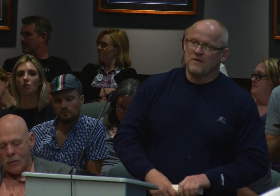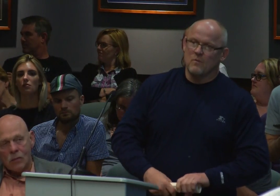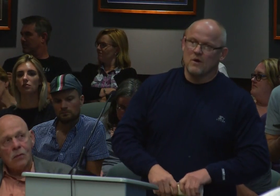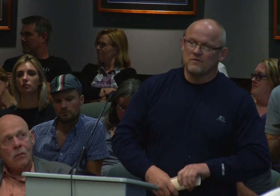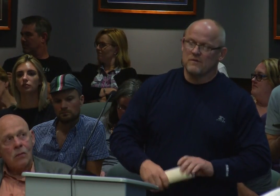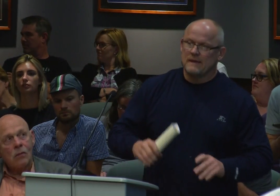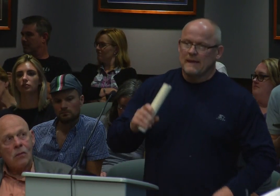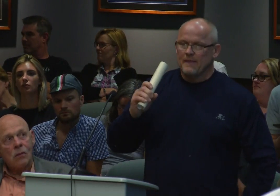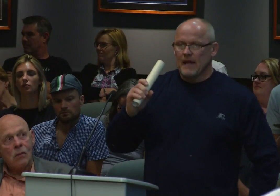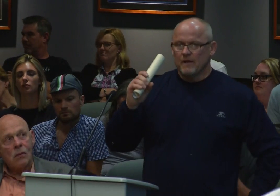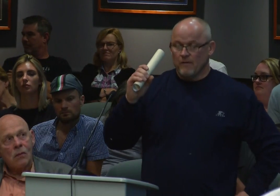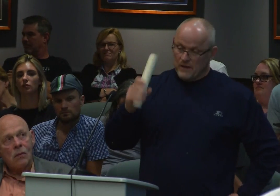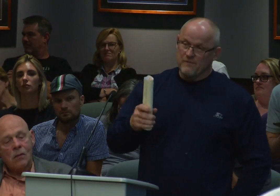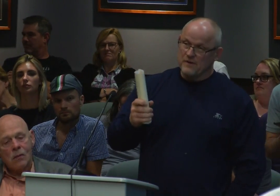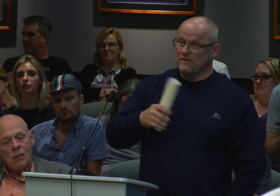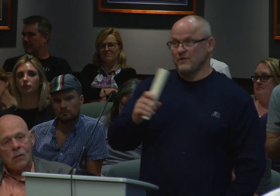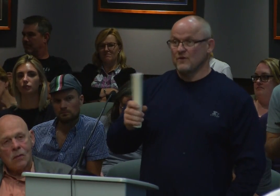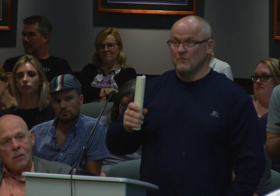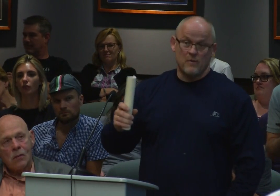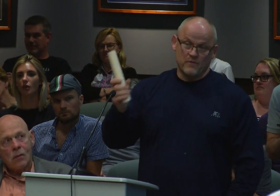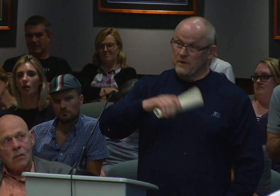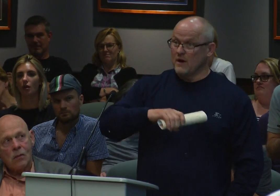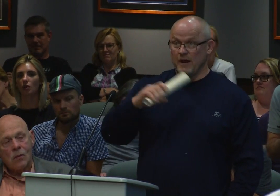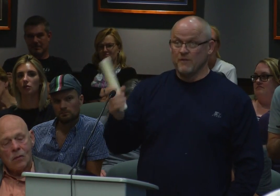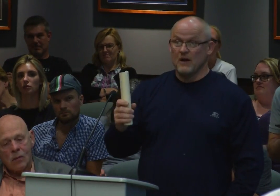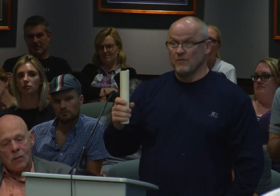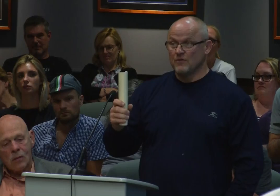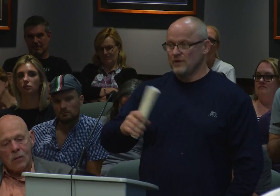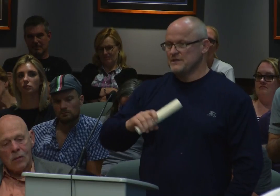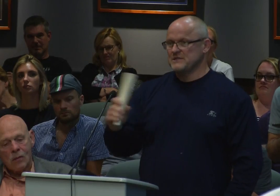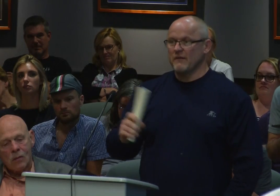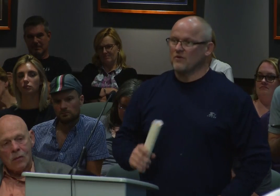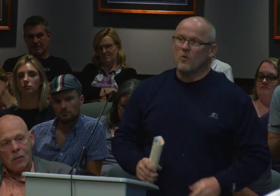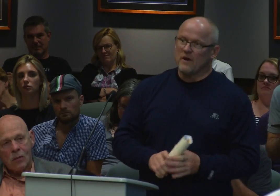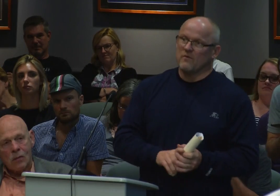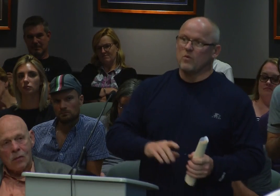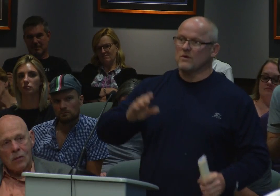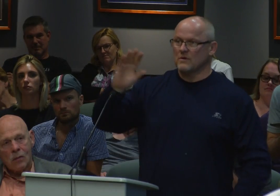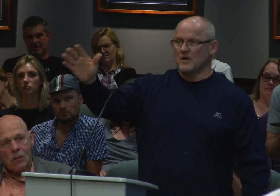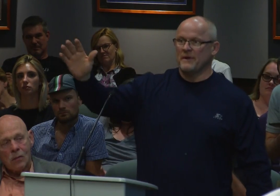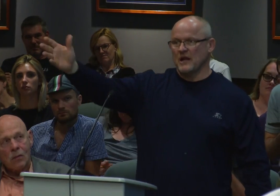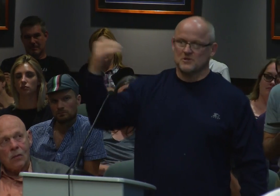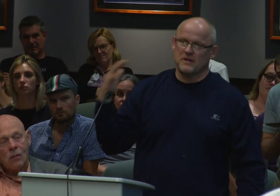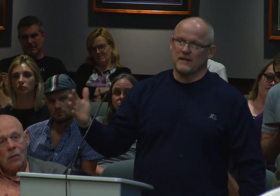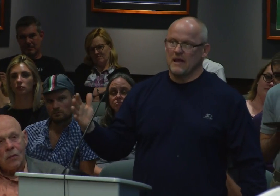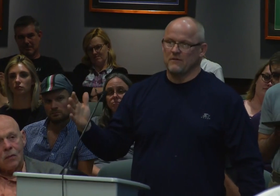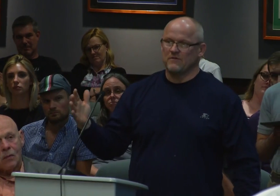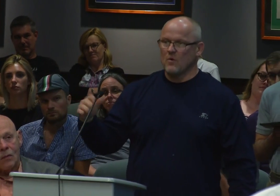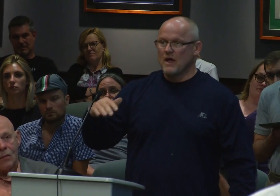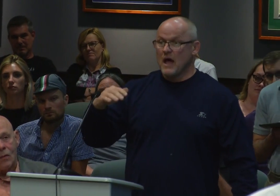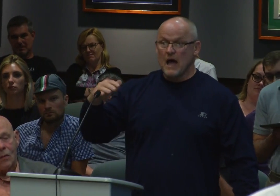wanted to say was that I've been there 56 years. My mother's been there 85 years. She's never told me of a water coming down the street like